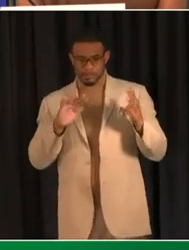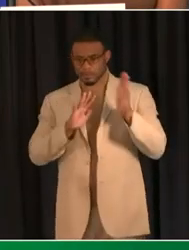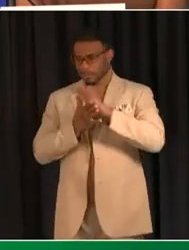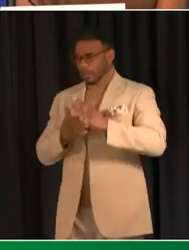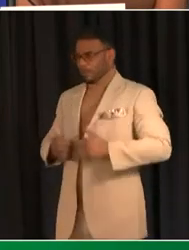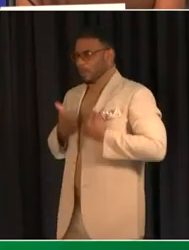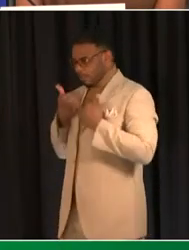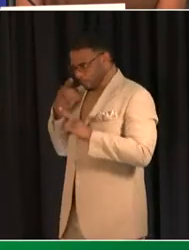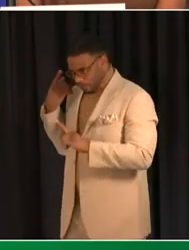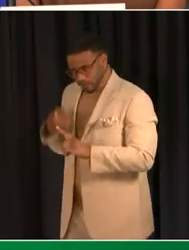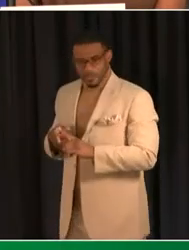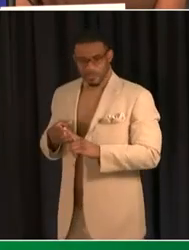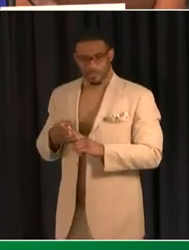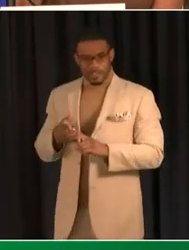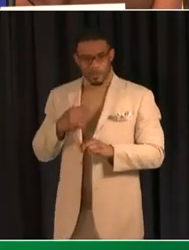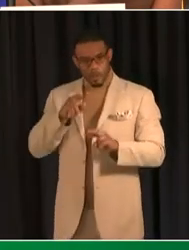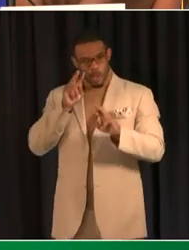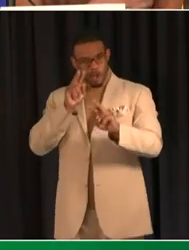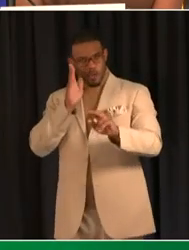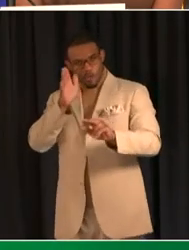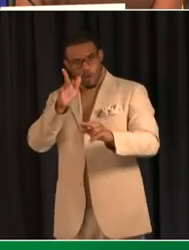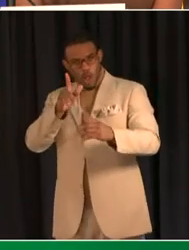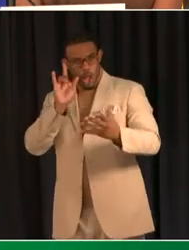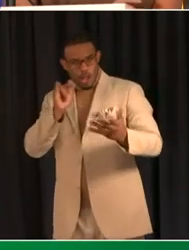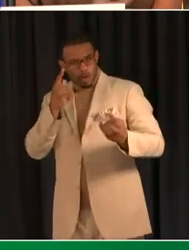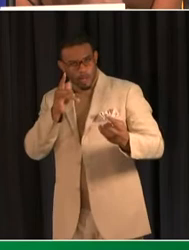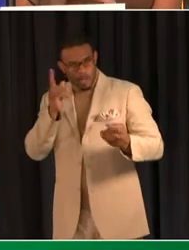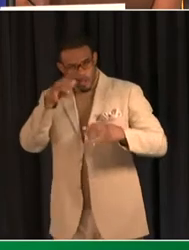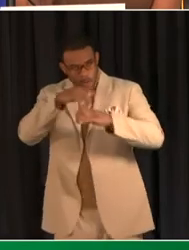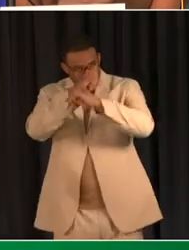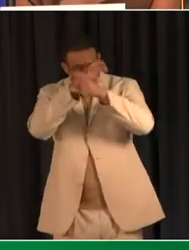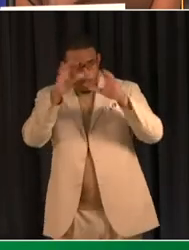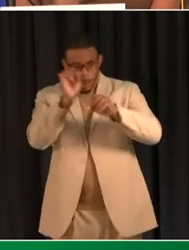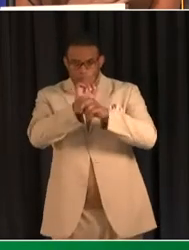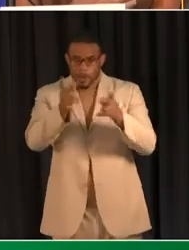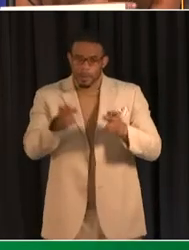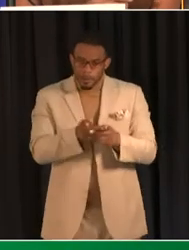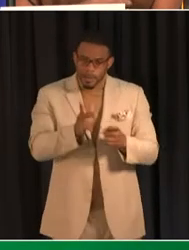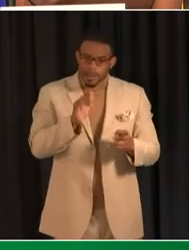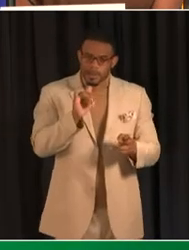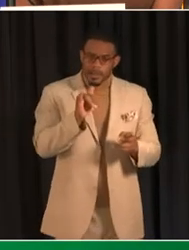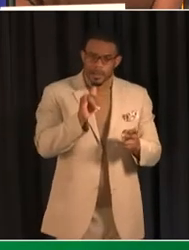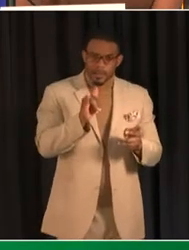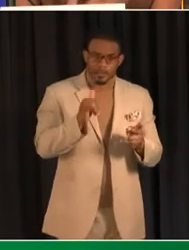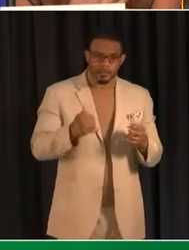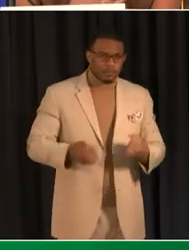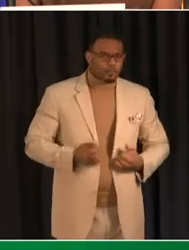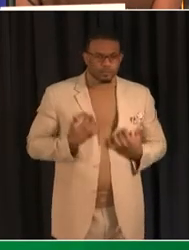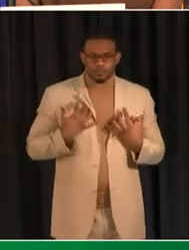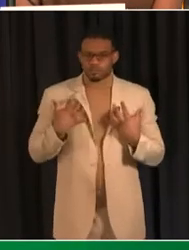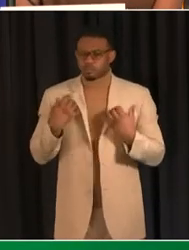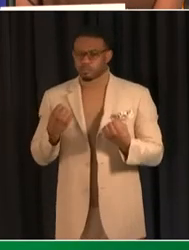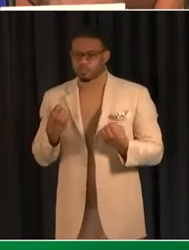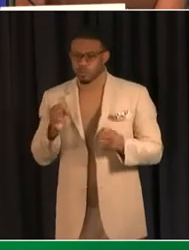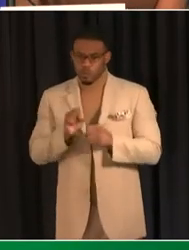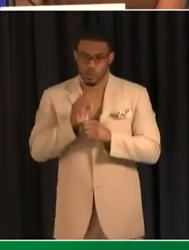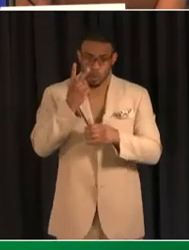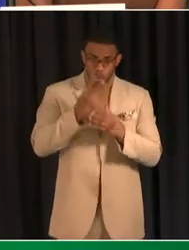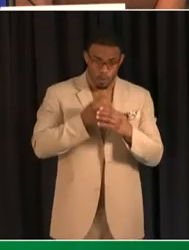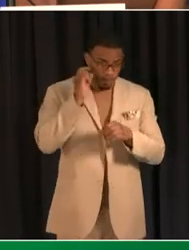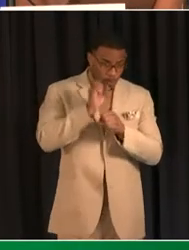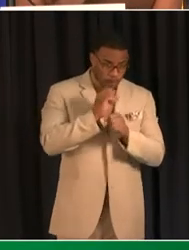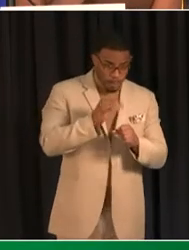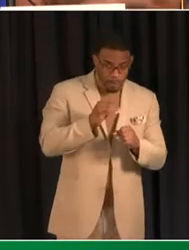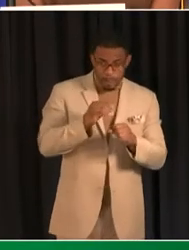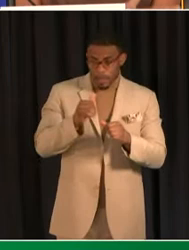became life overnight. And as we look to the future of work, we're really trying to reimagine a workplace that is resilient, that works